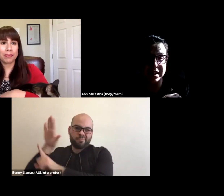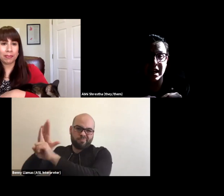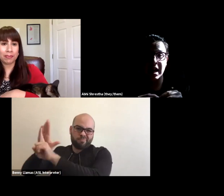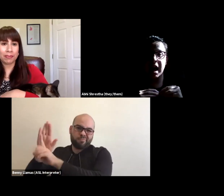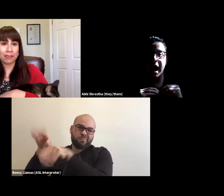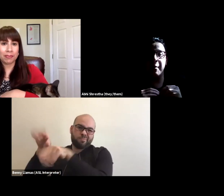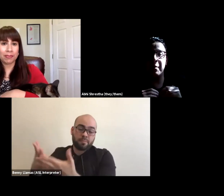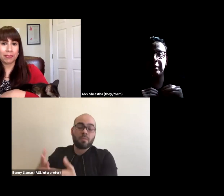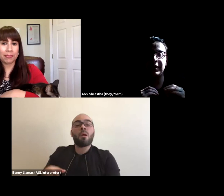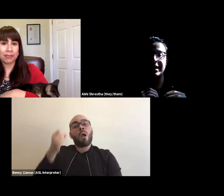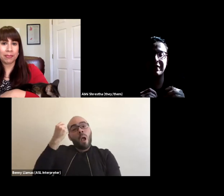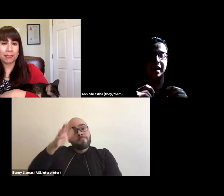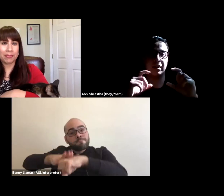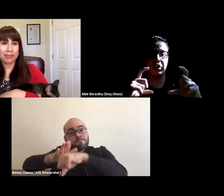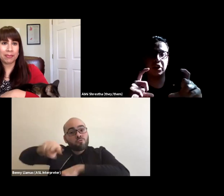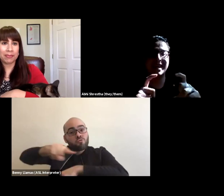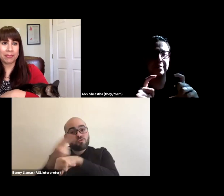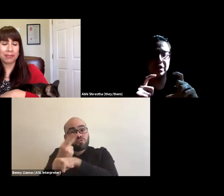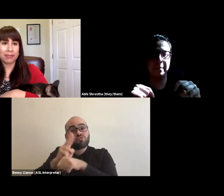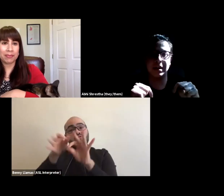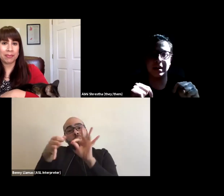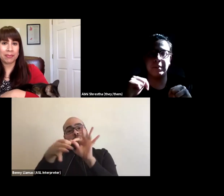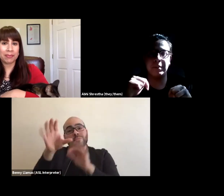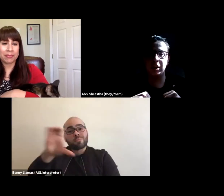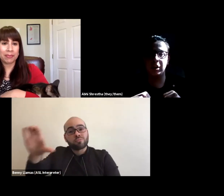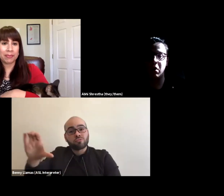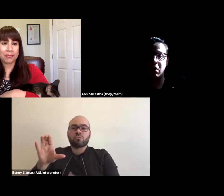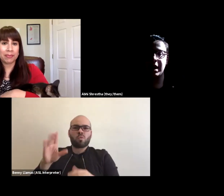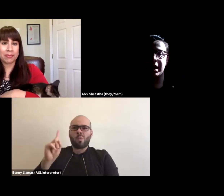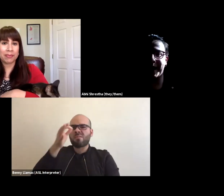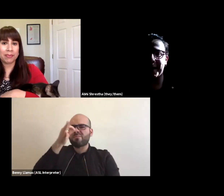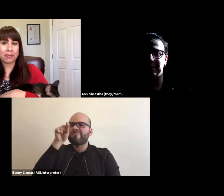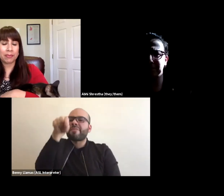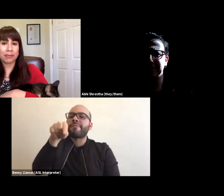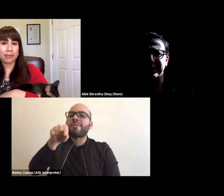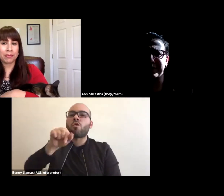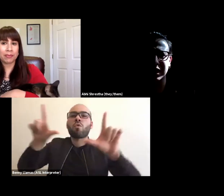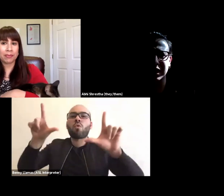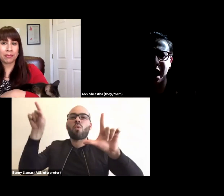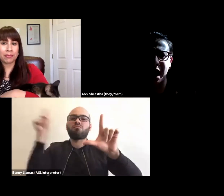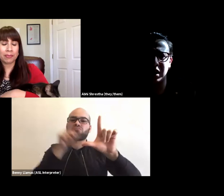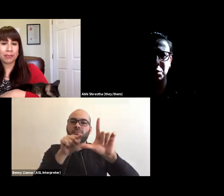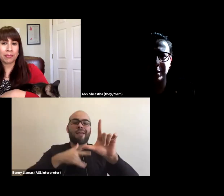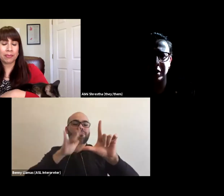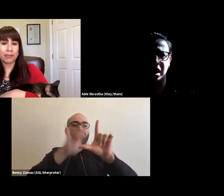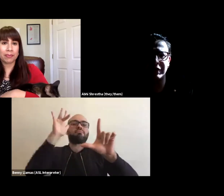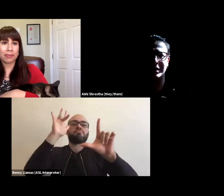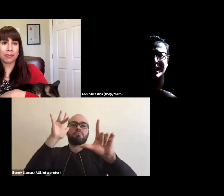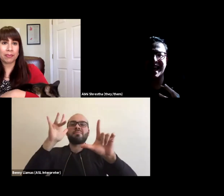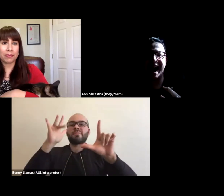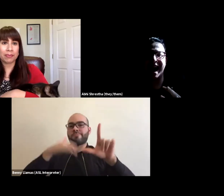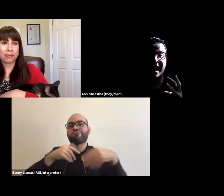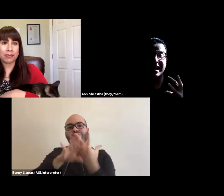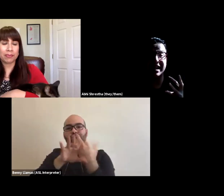service, please find the closed captioning button below at the bottom of this webinar if you would like